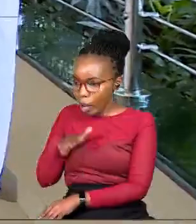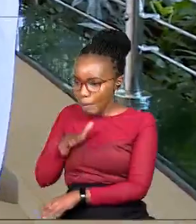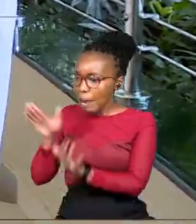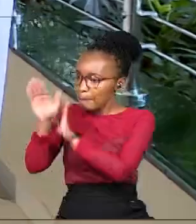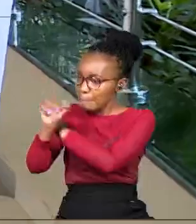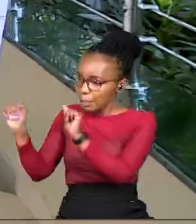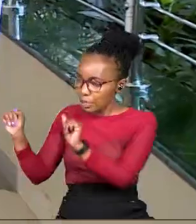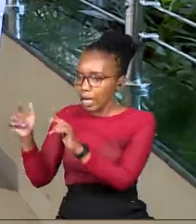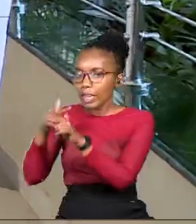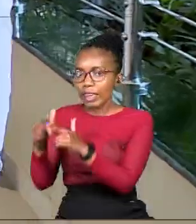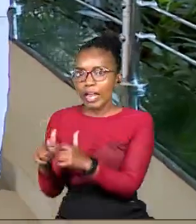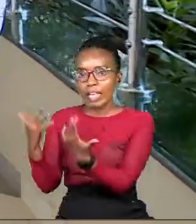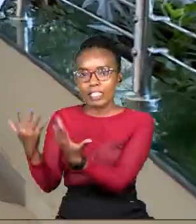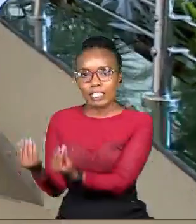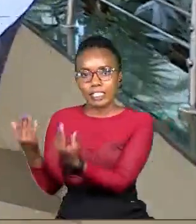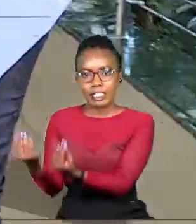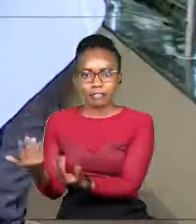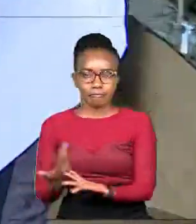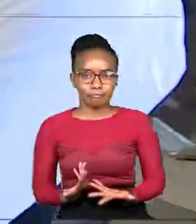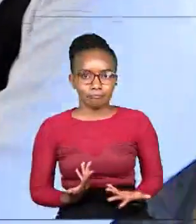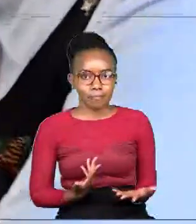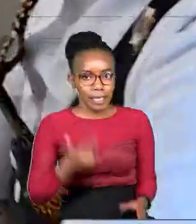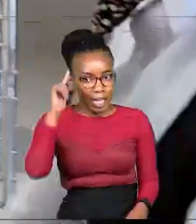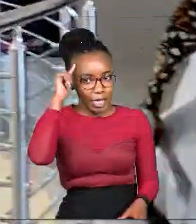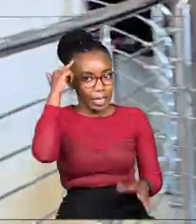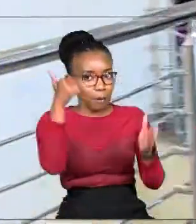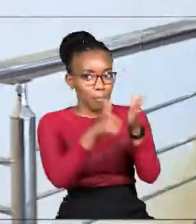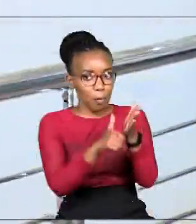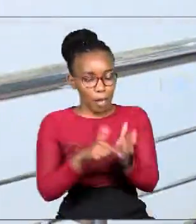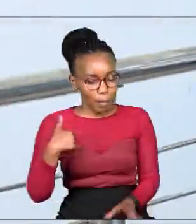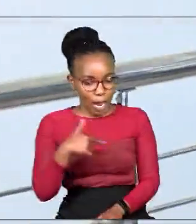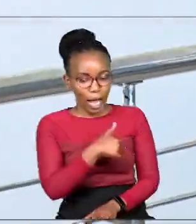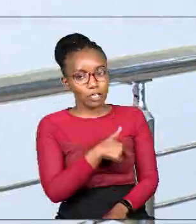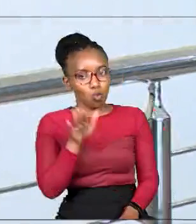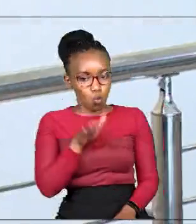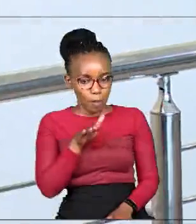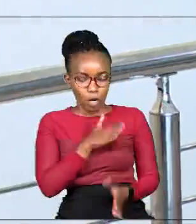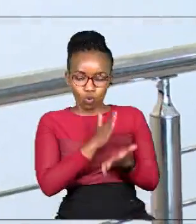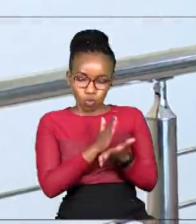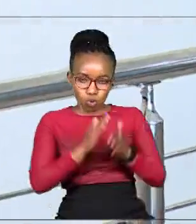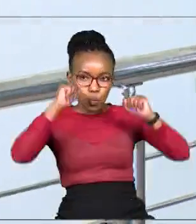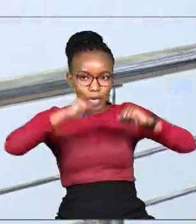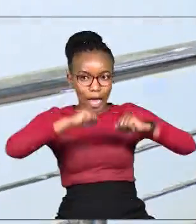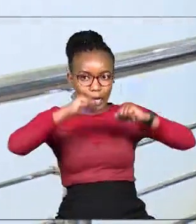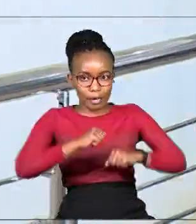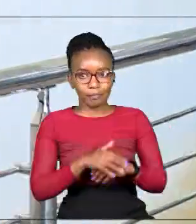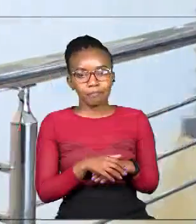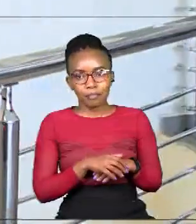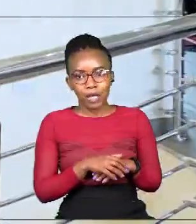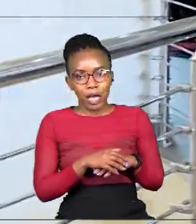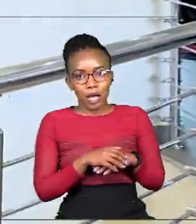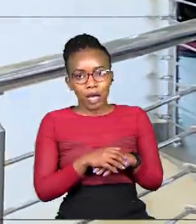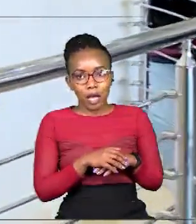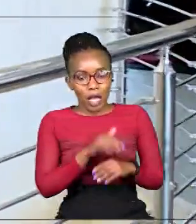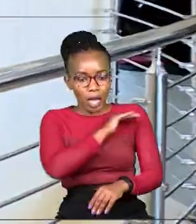president, it's very much possible. I think the problem is with us women. True, I agree with you. We do not lift each other high enough. We